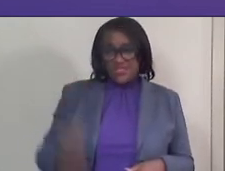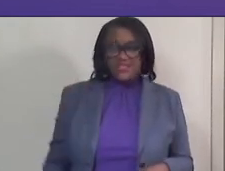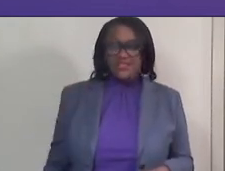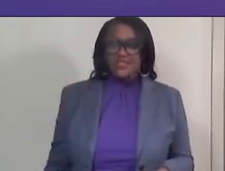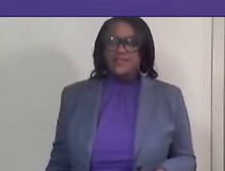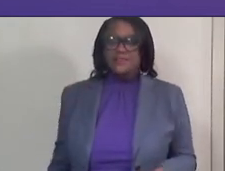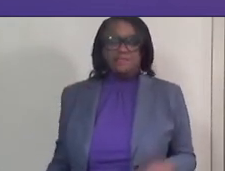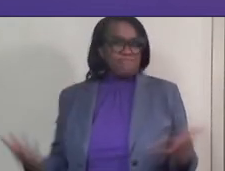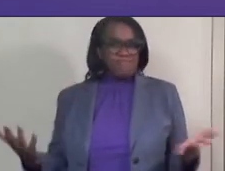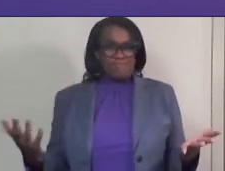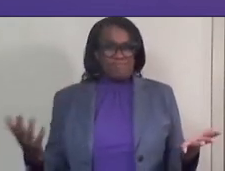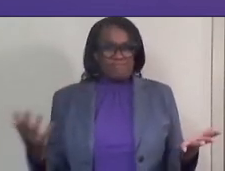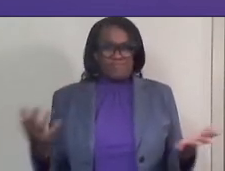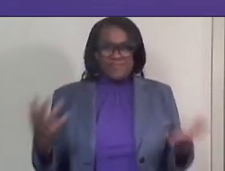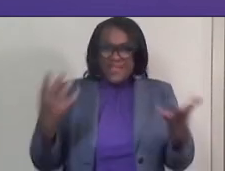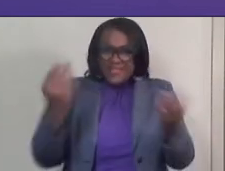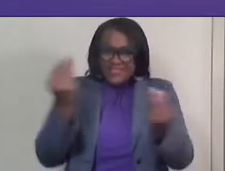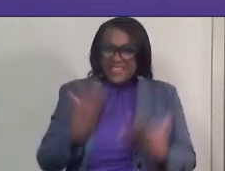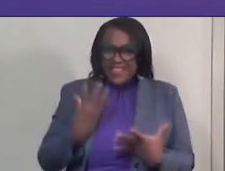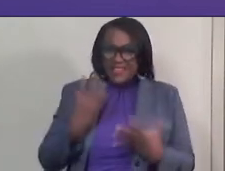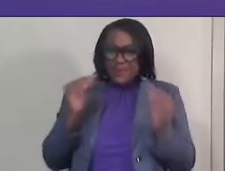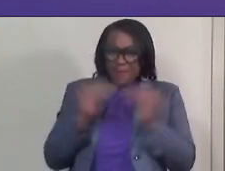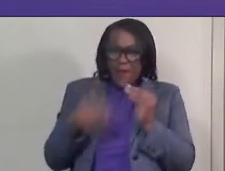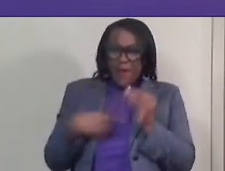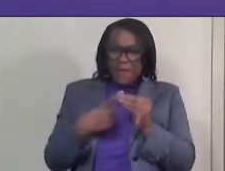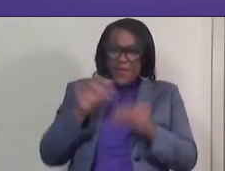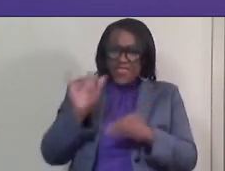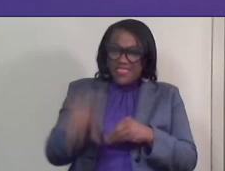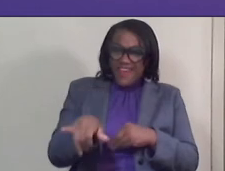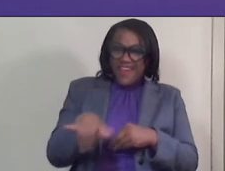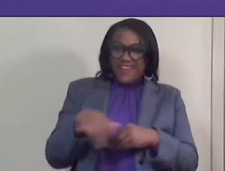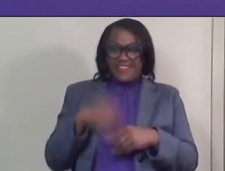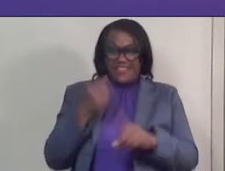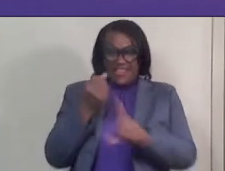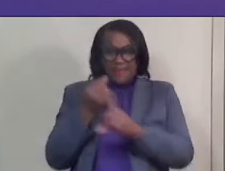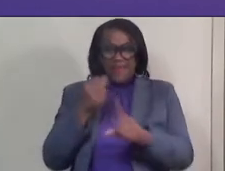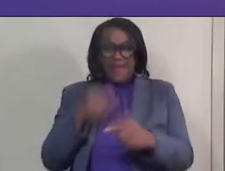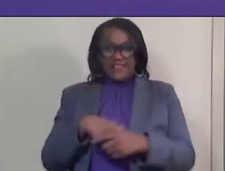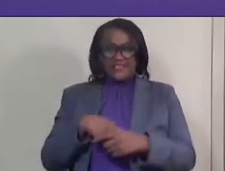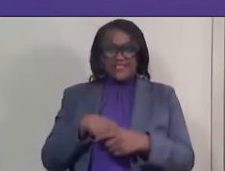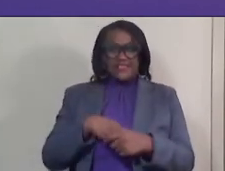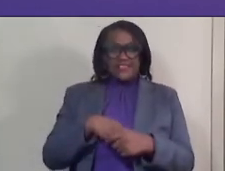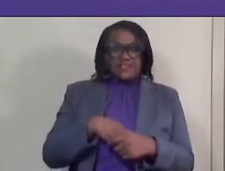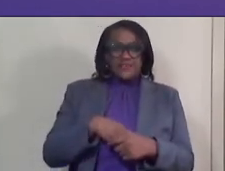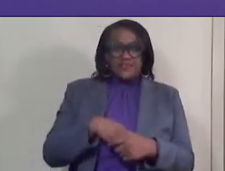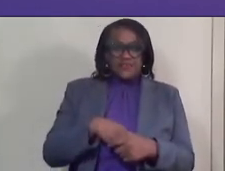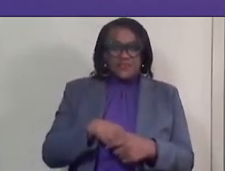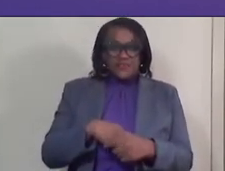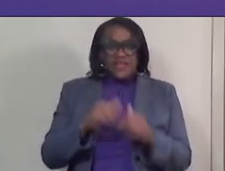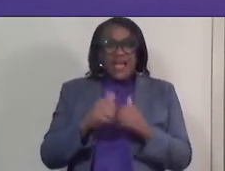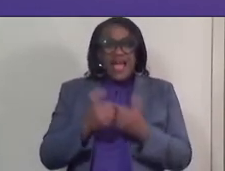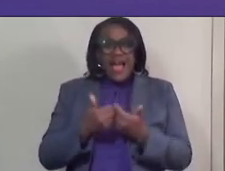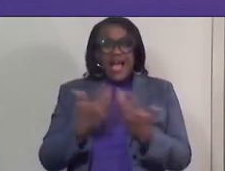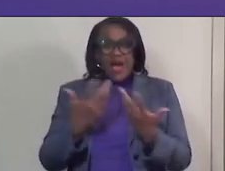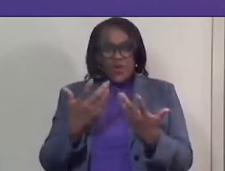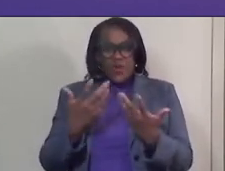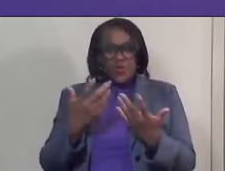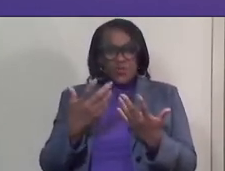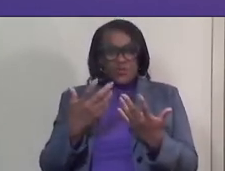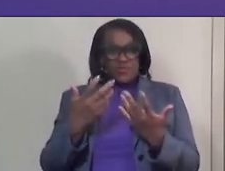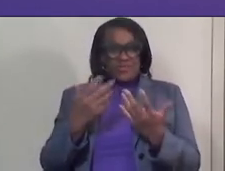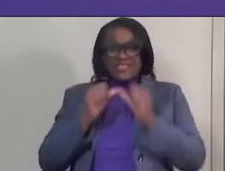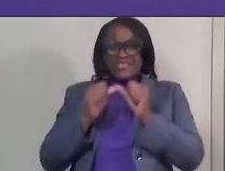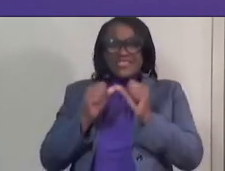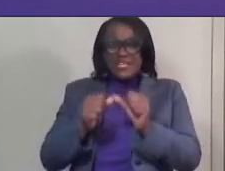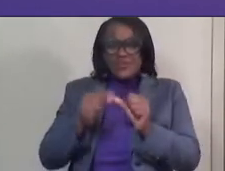Just wanted to hear a little bit about that kind of line of impact, how carrying on this passion